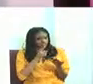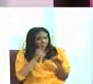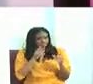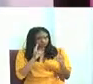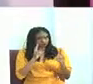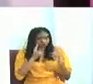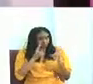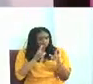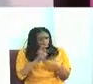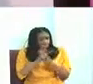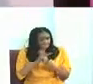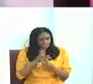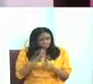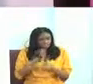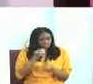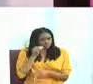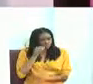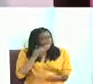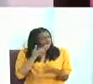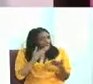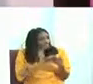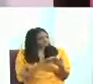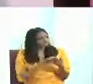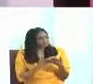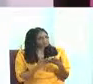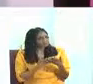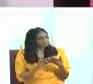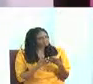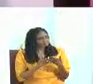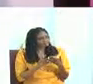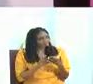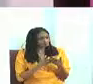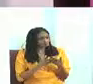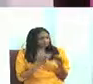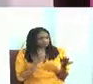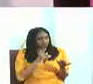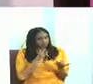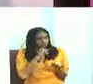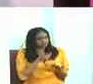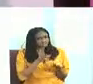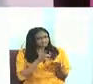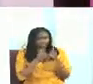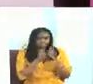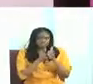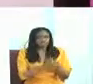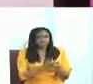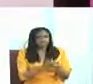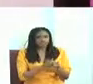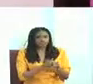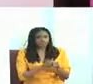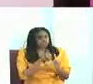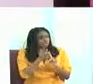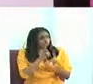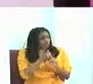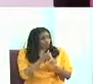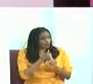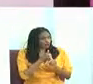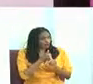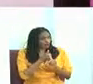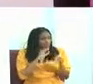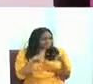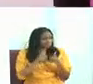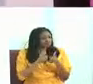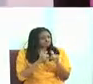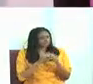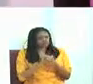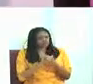home, good, obedient to their own husband, that the